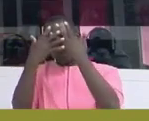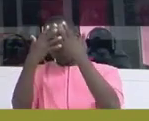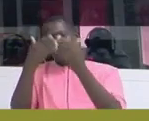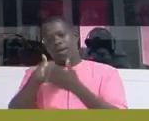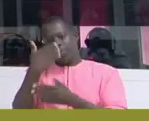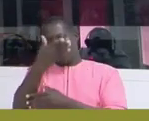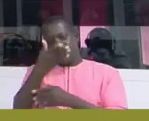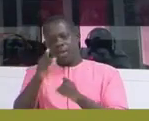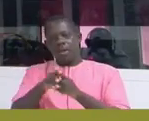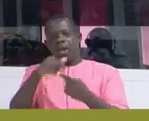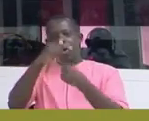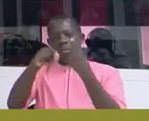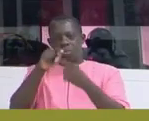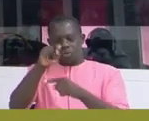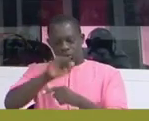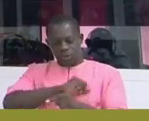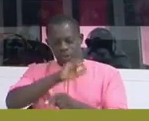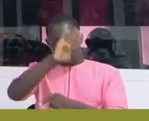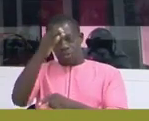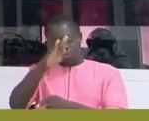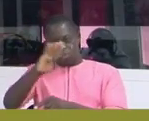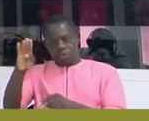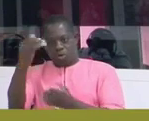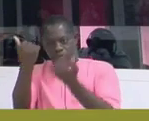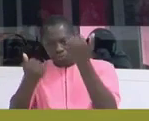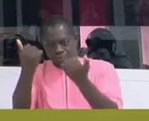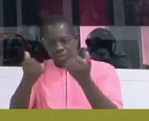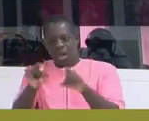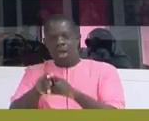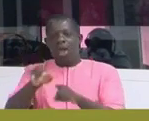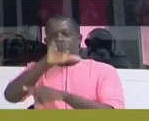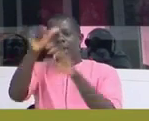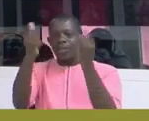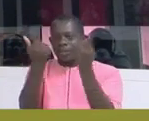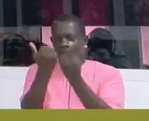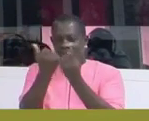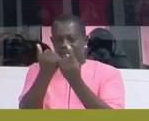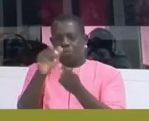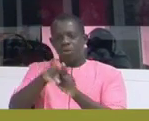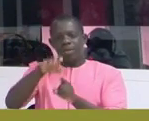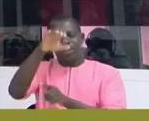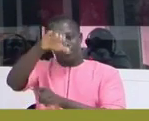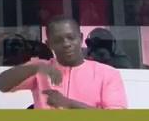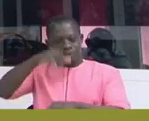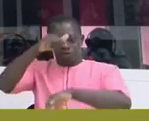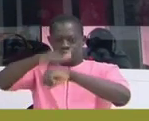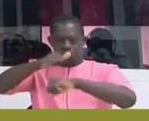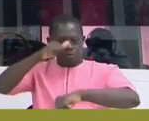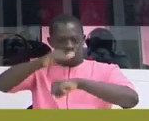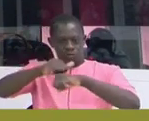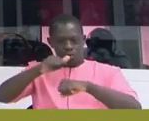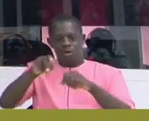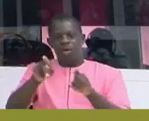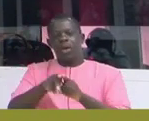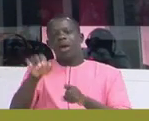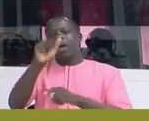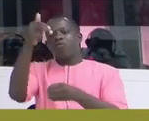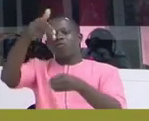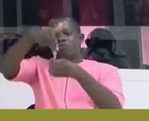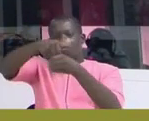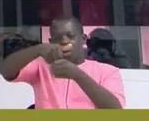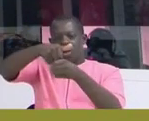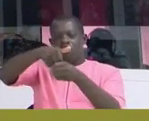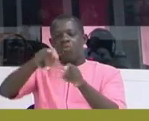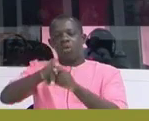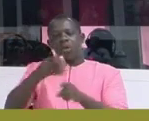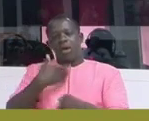but his machine and he struck, we took those. But the